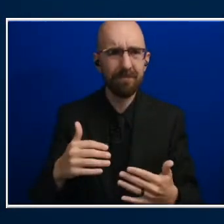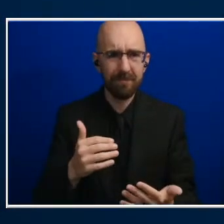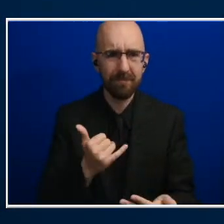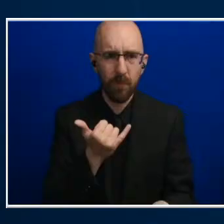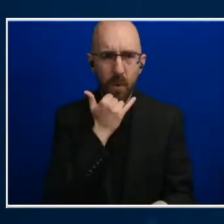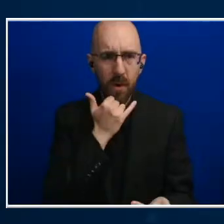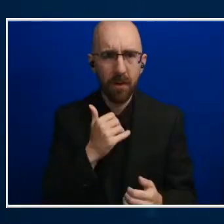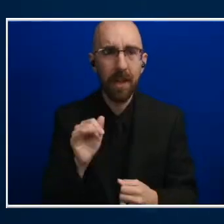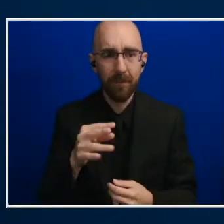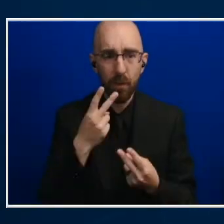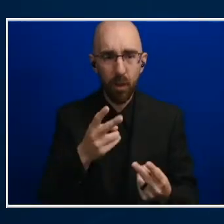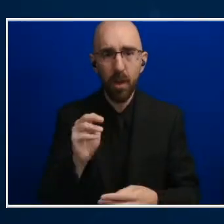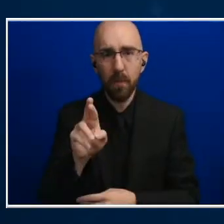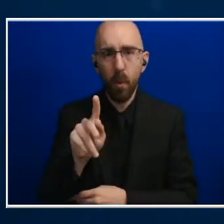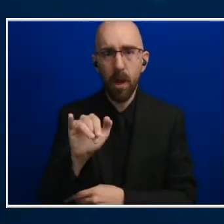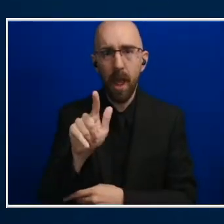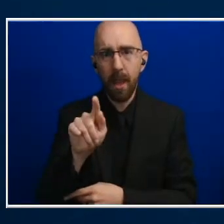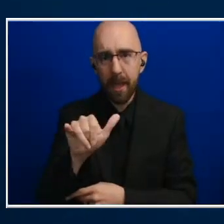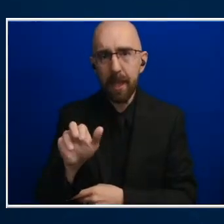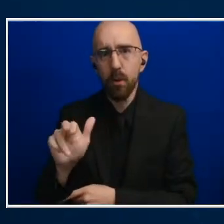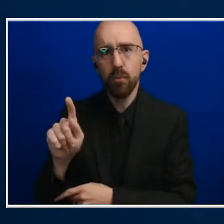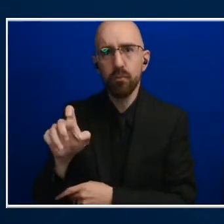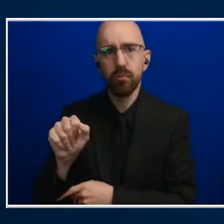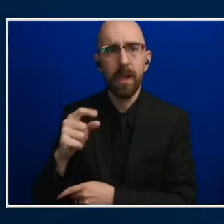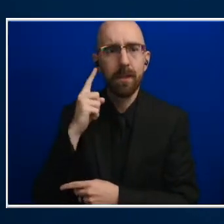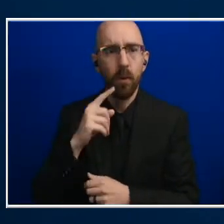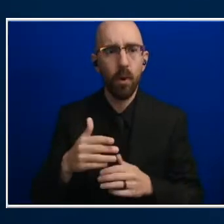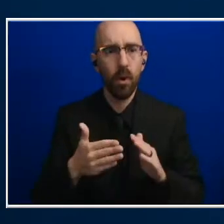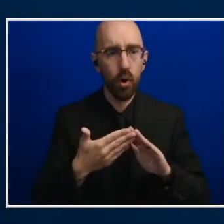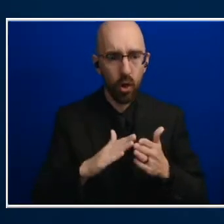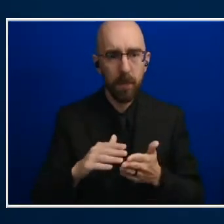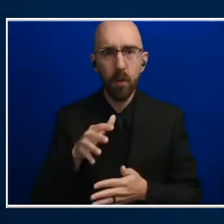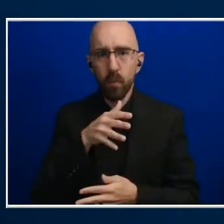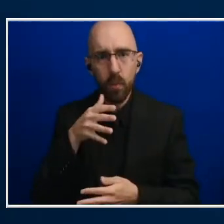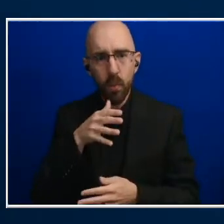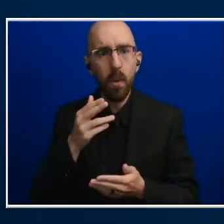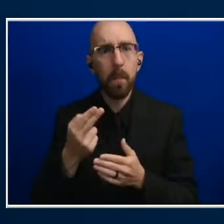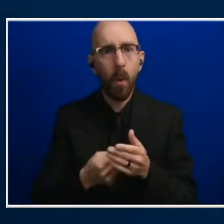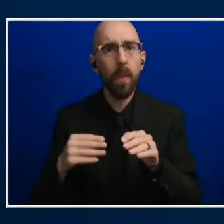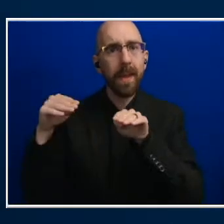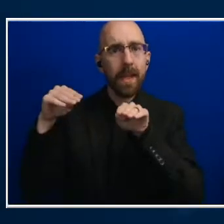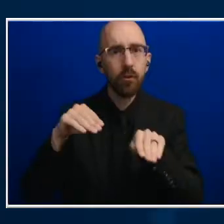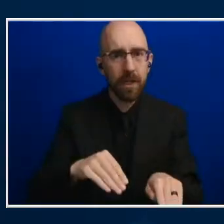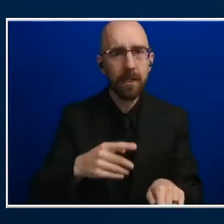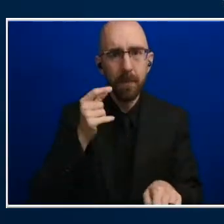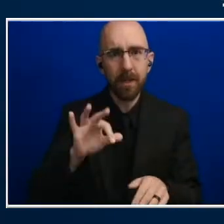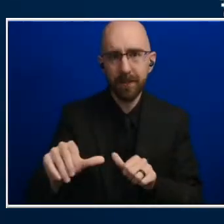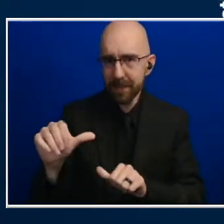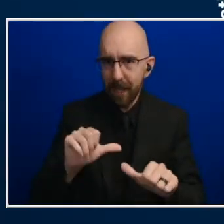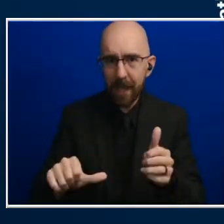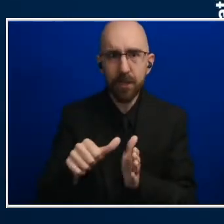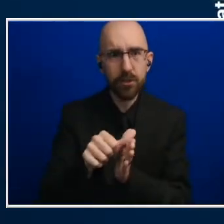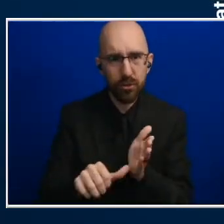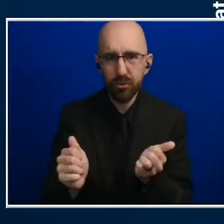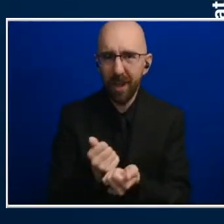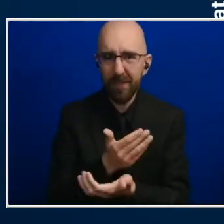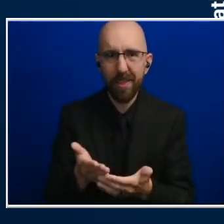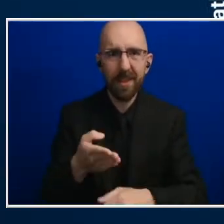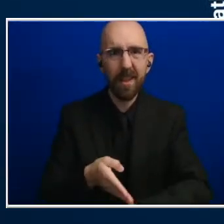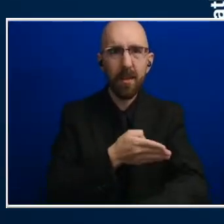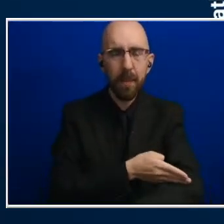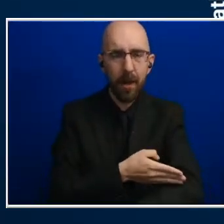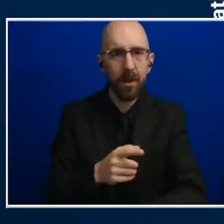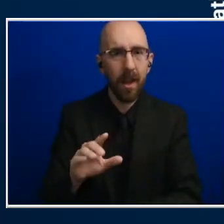mortality rates for urban and rural, they're both decreasing just because science, surgery, and everything is getting better. However,